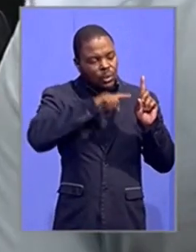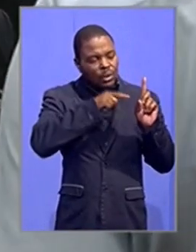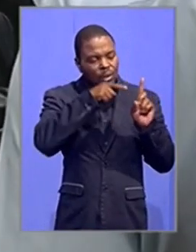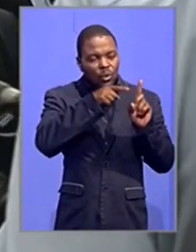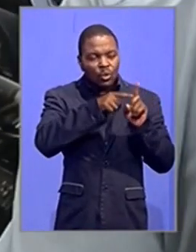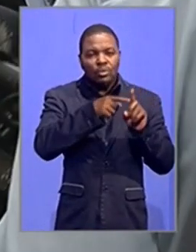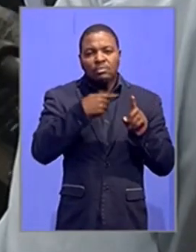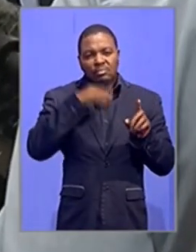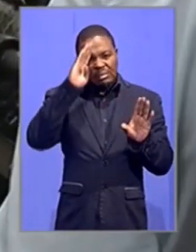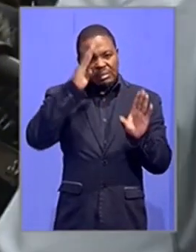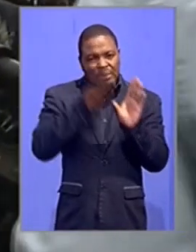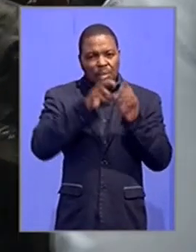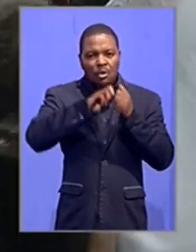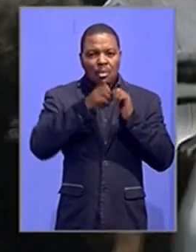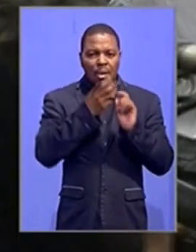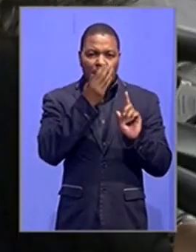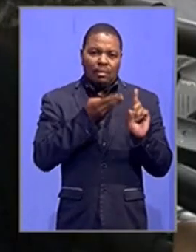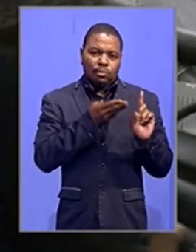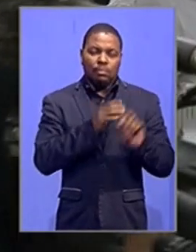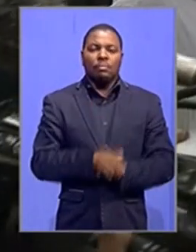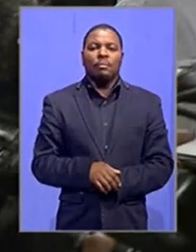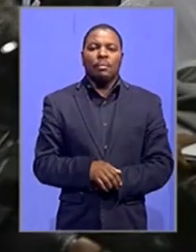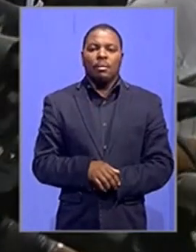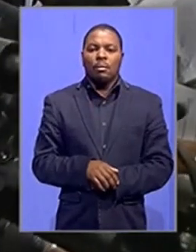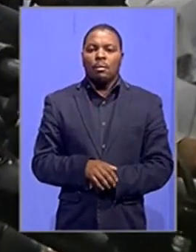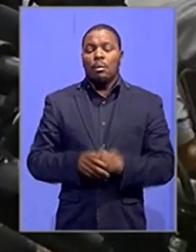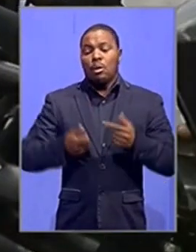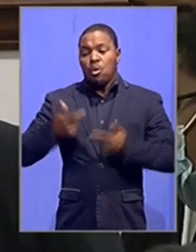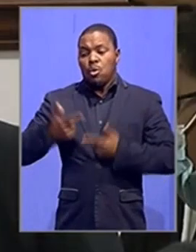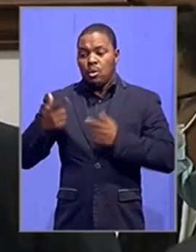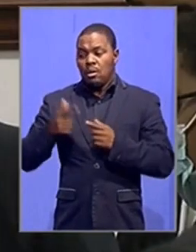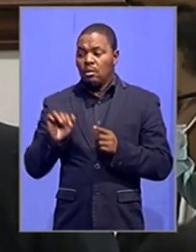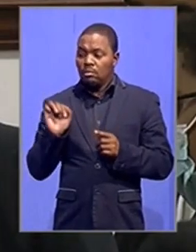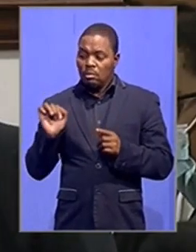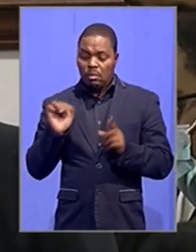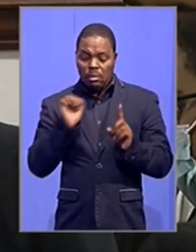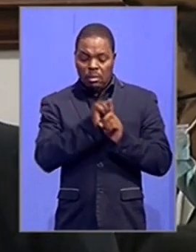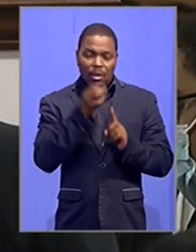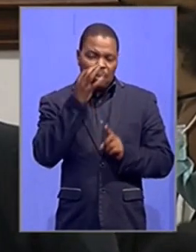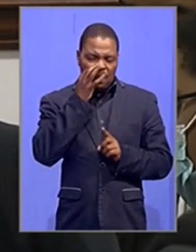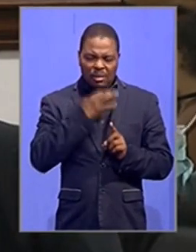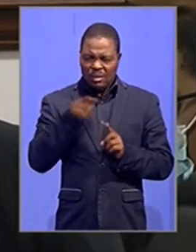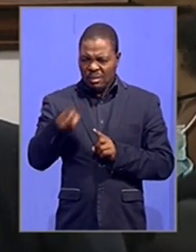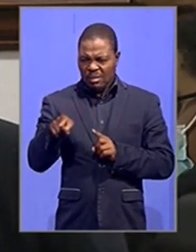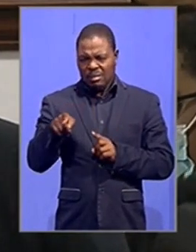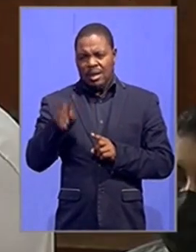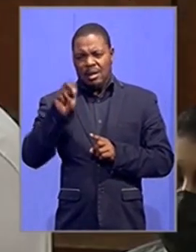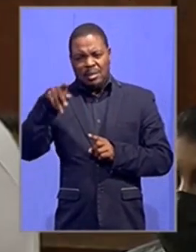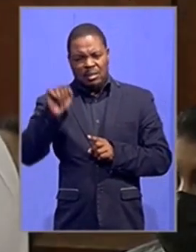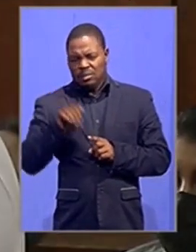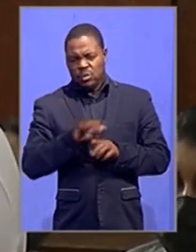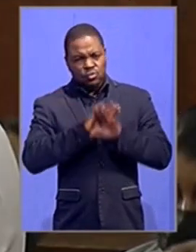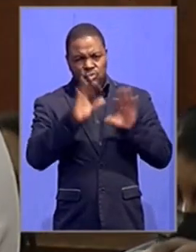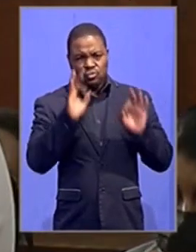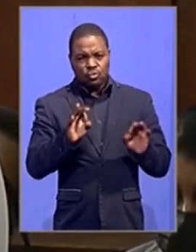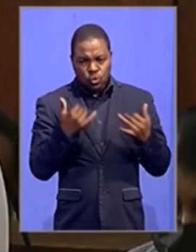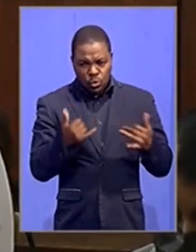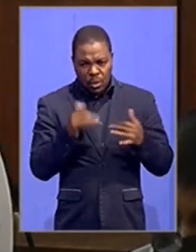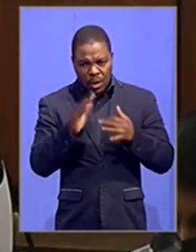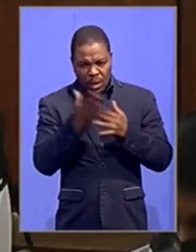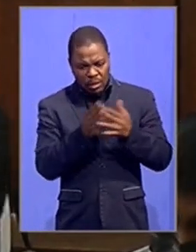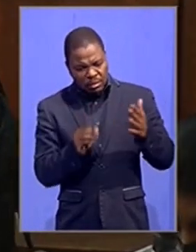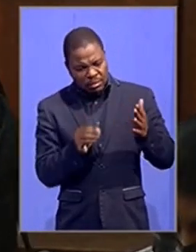paranoid schizophrenia. Babueledi ba kaile dikgato tsa puso e le tsa go gobelela ba totobatsa gore kgetsi ya gompieno e